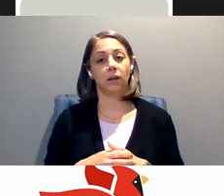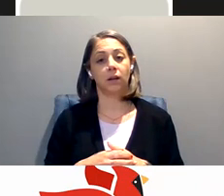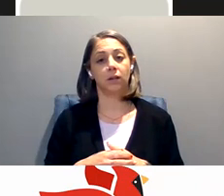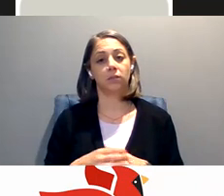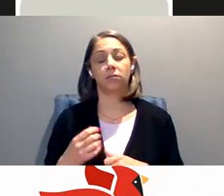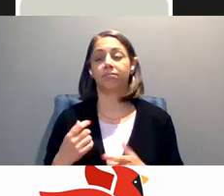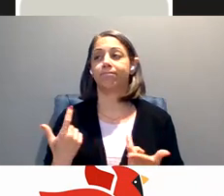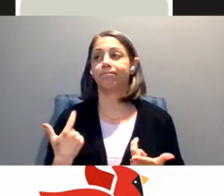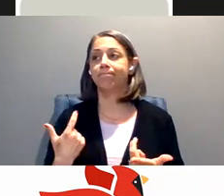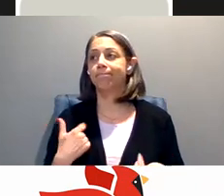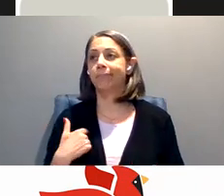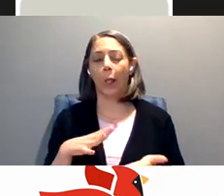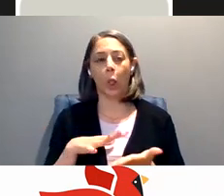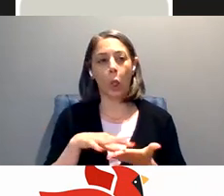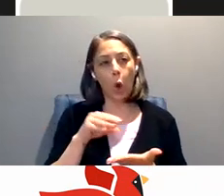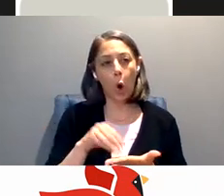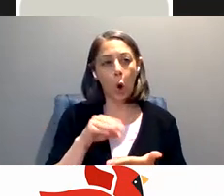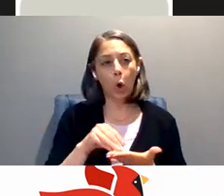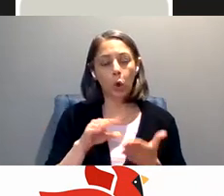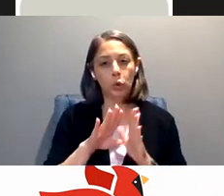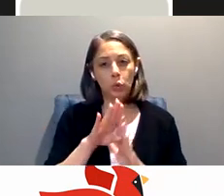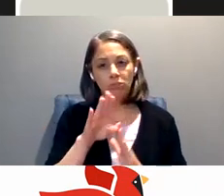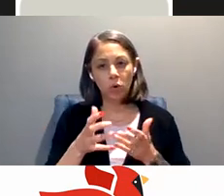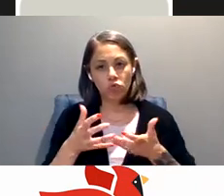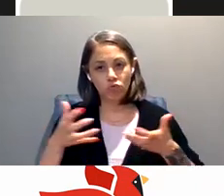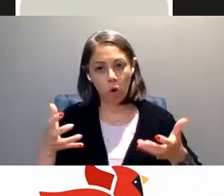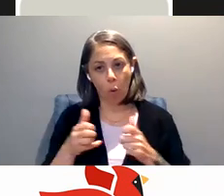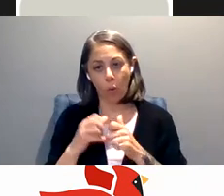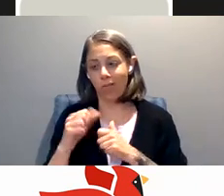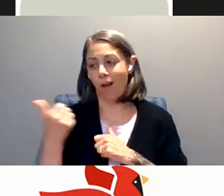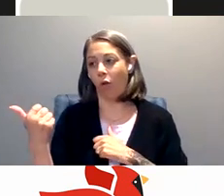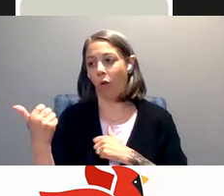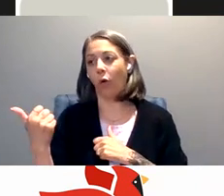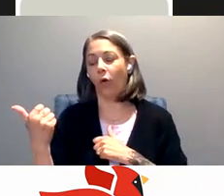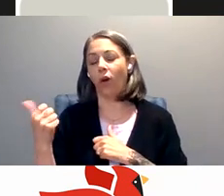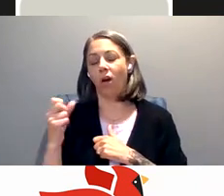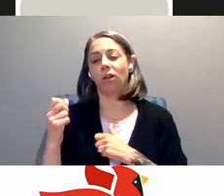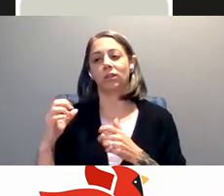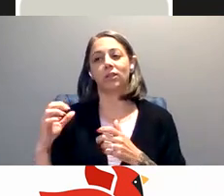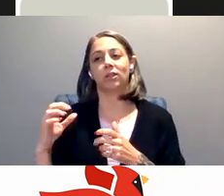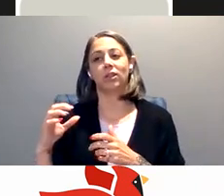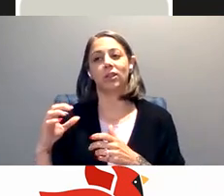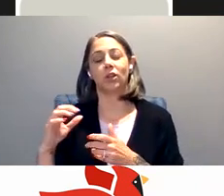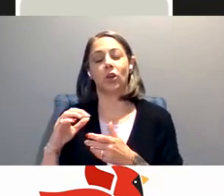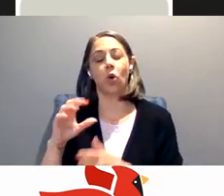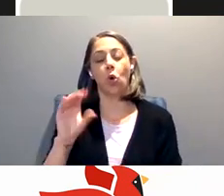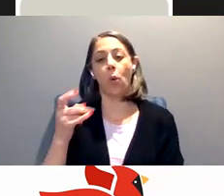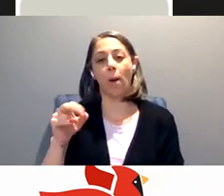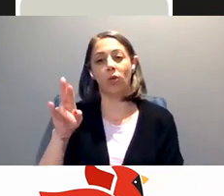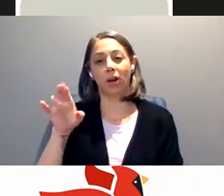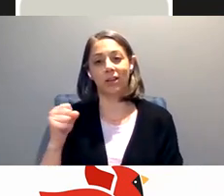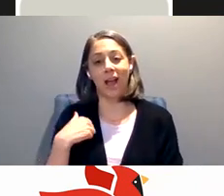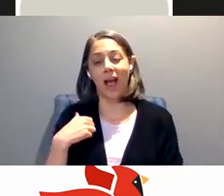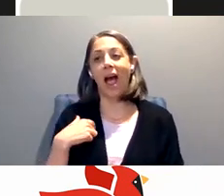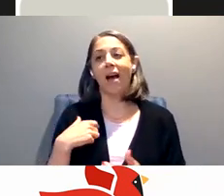learn and grow with other cooperators. I've had my hands on over 5,000 people in my life, so